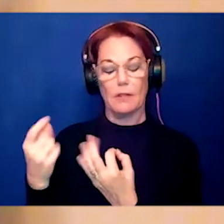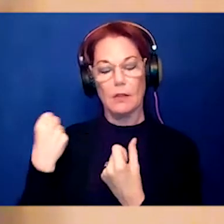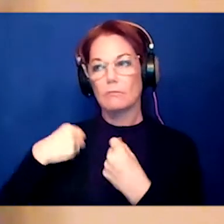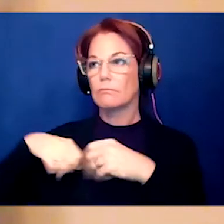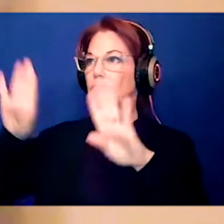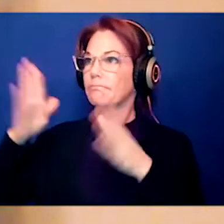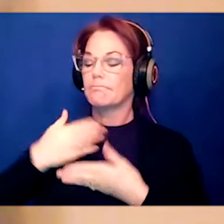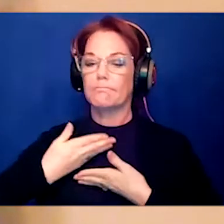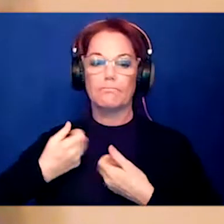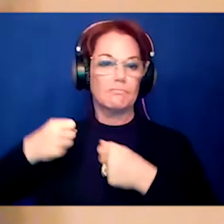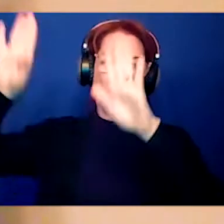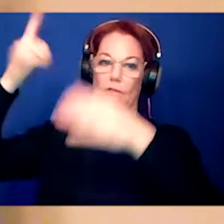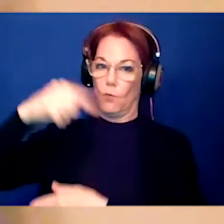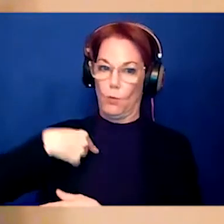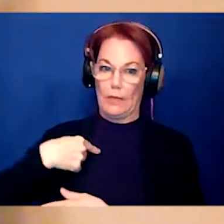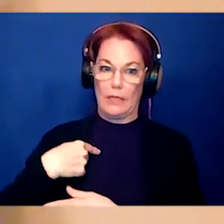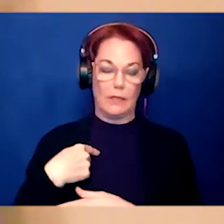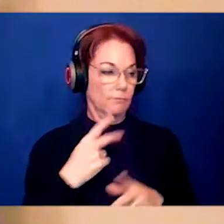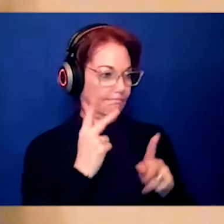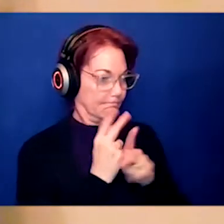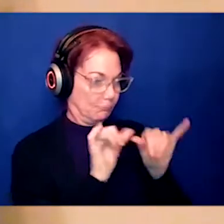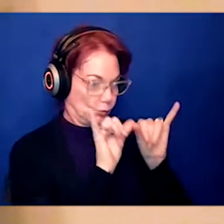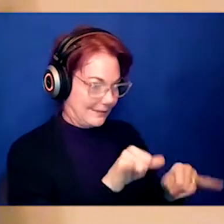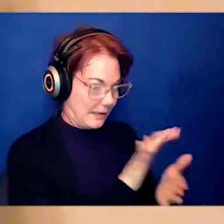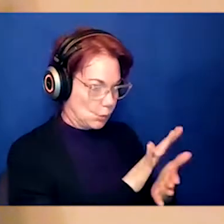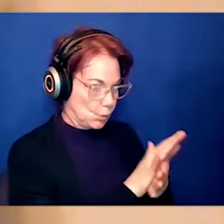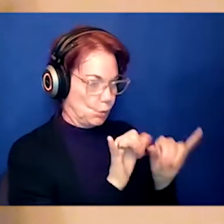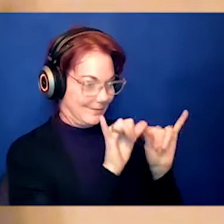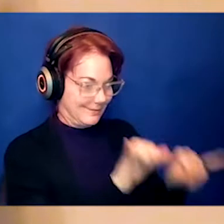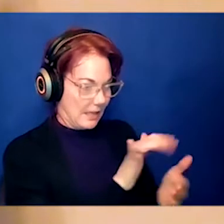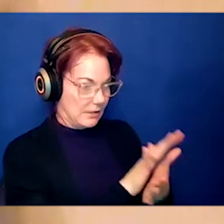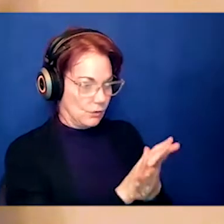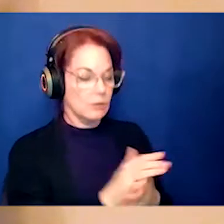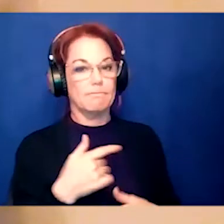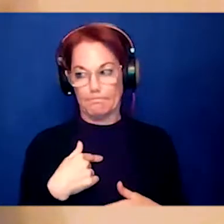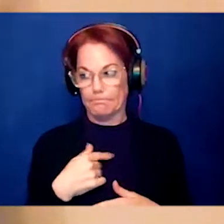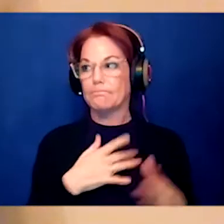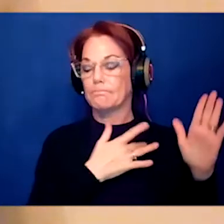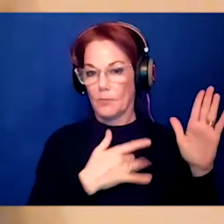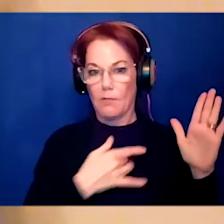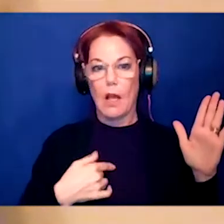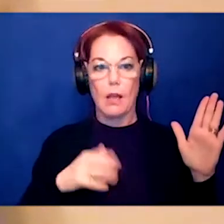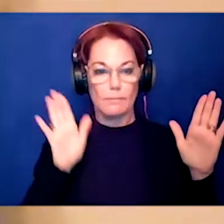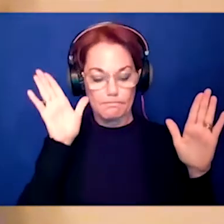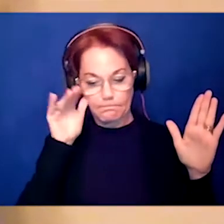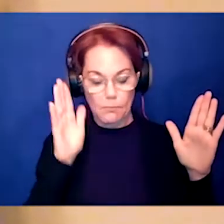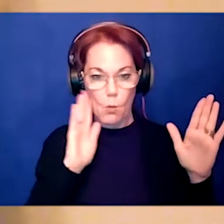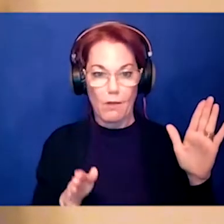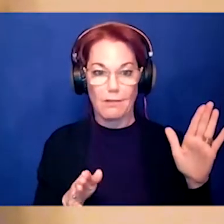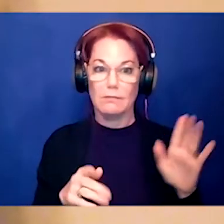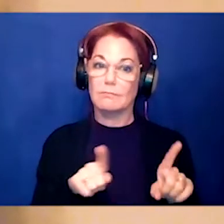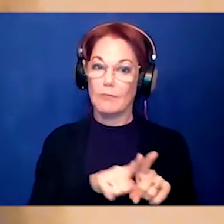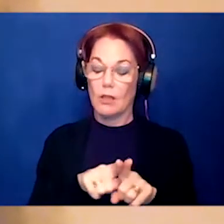sure I stayed in school. It is partly because of my own determination. It's partly because of a miracle, a series of